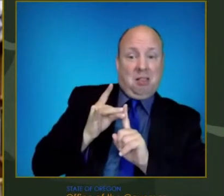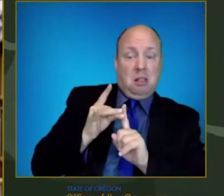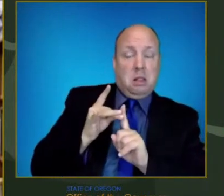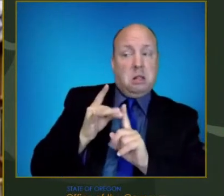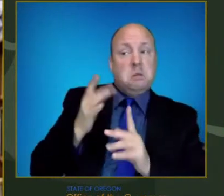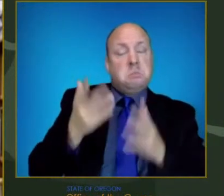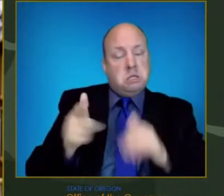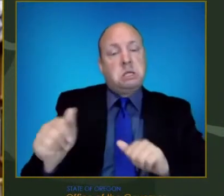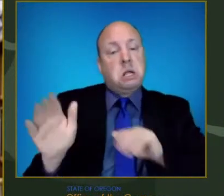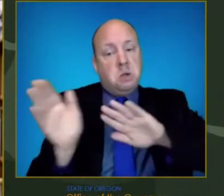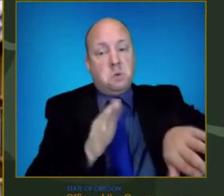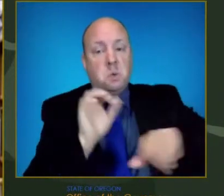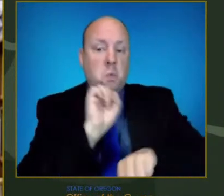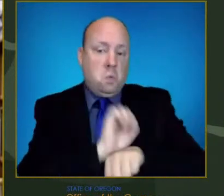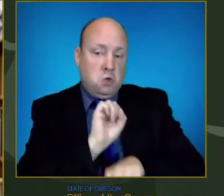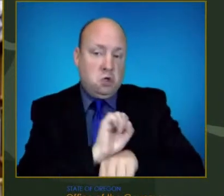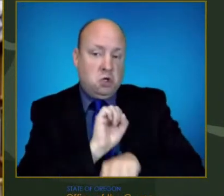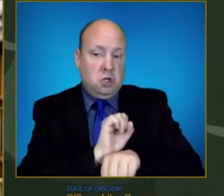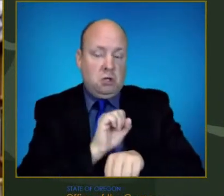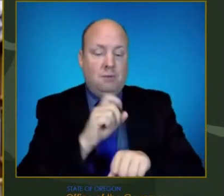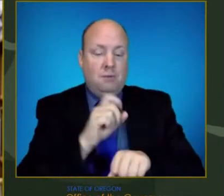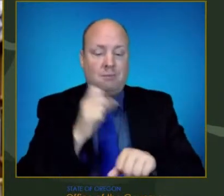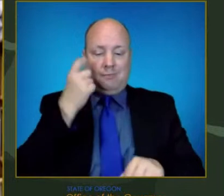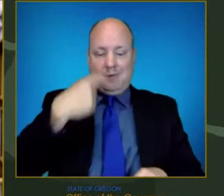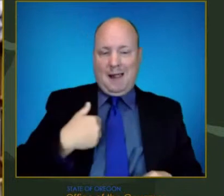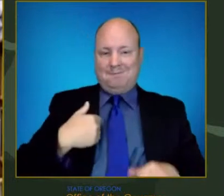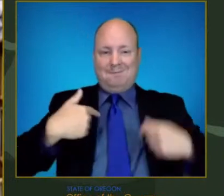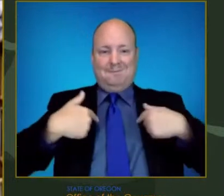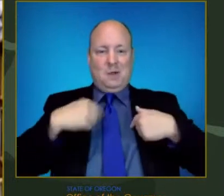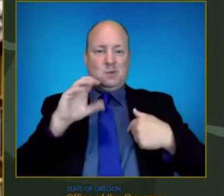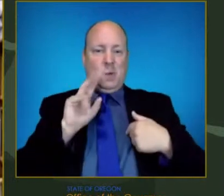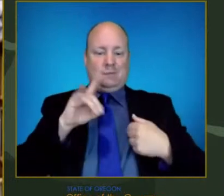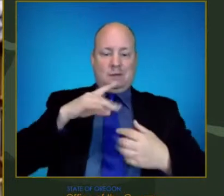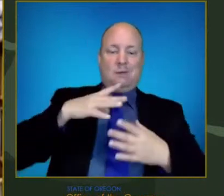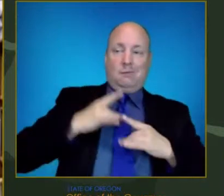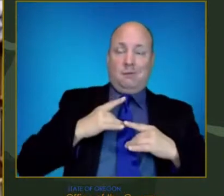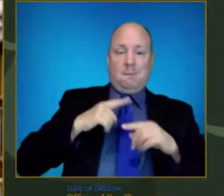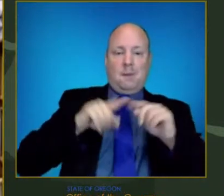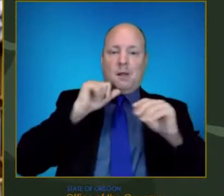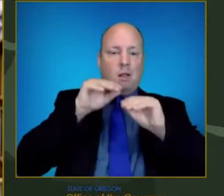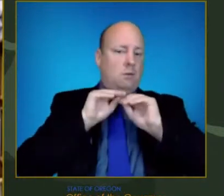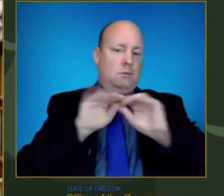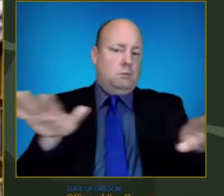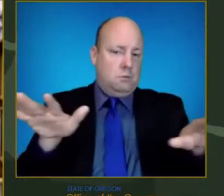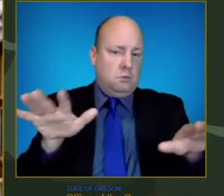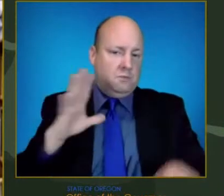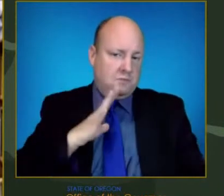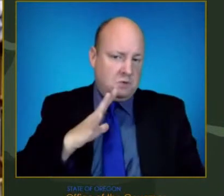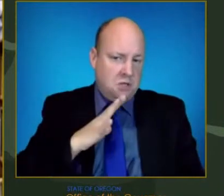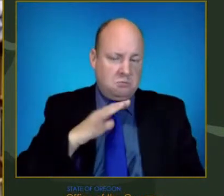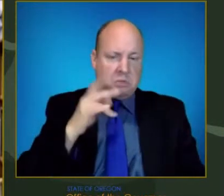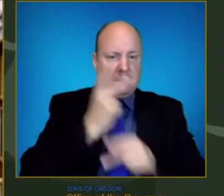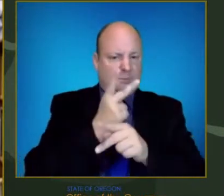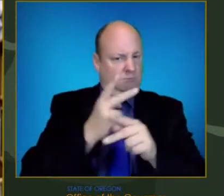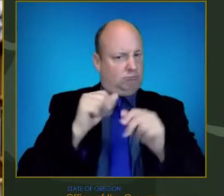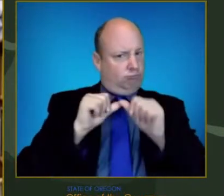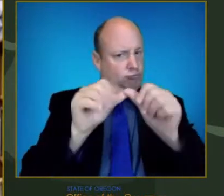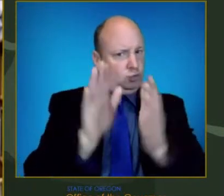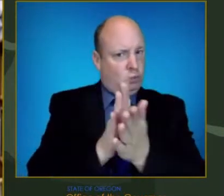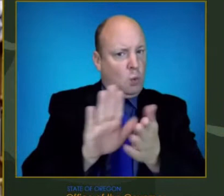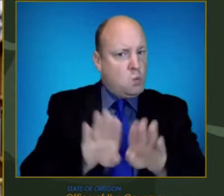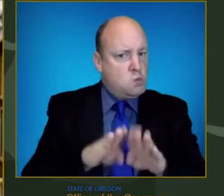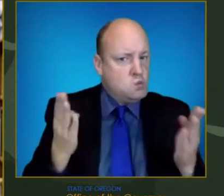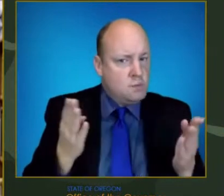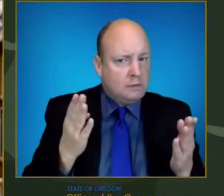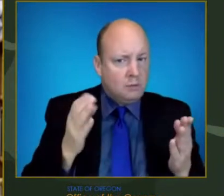to keep our school doors open to in-person instruction, because we will have the staff necessary to serve our students. So that's our aim with the